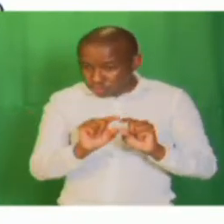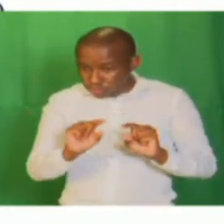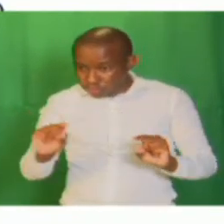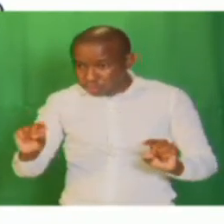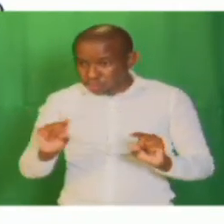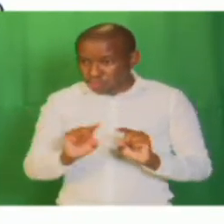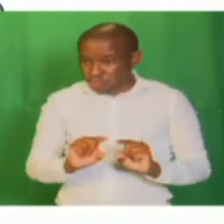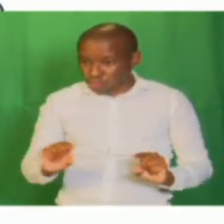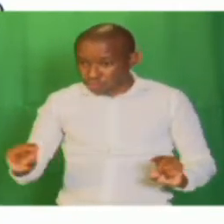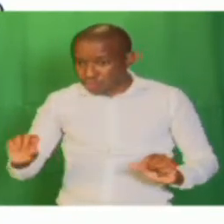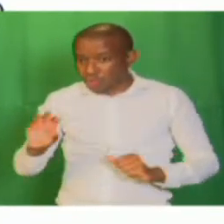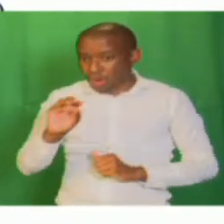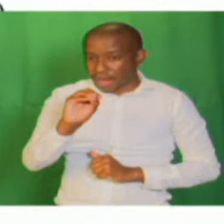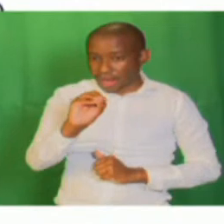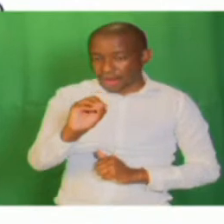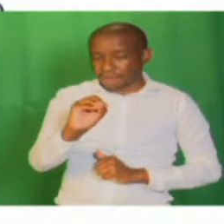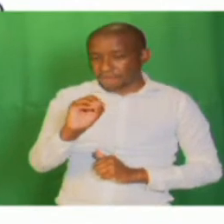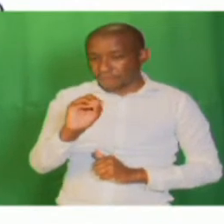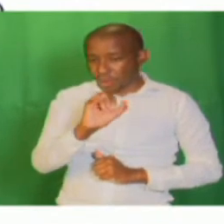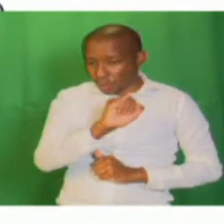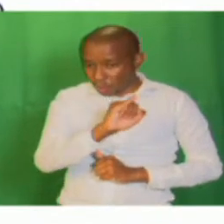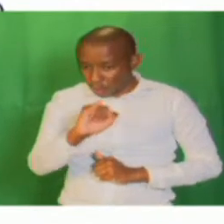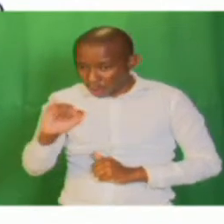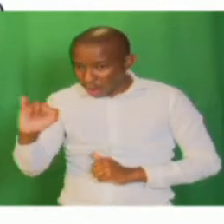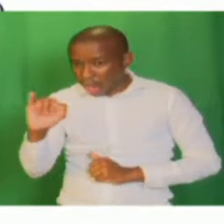has rows. These are the rows.